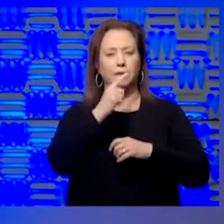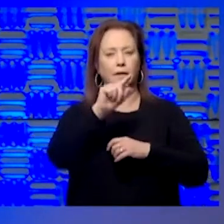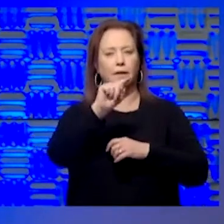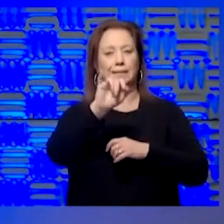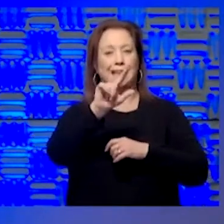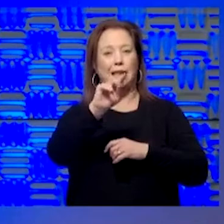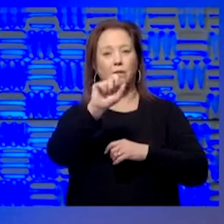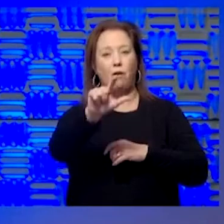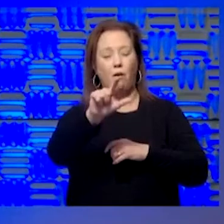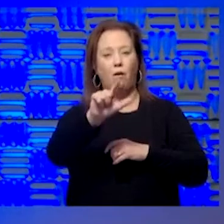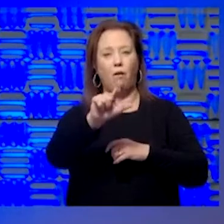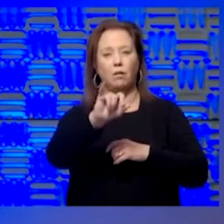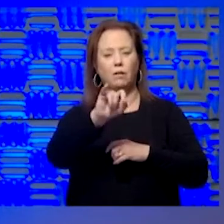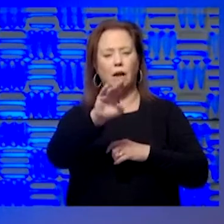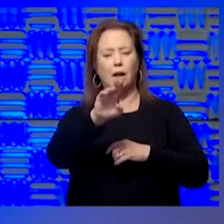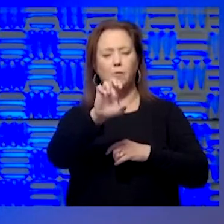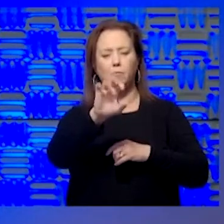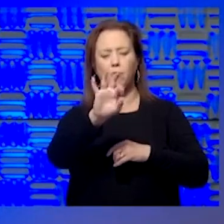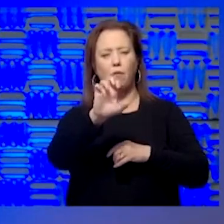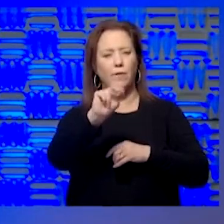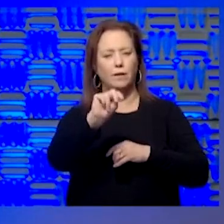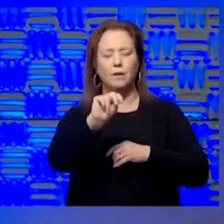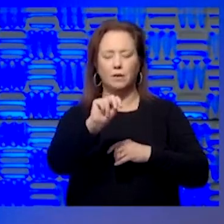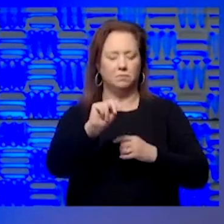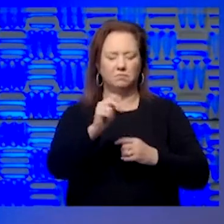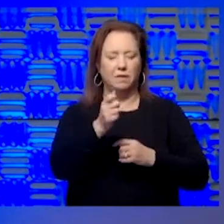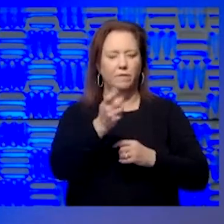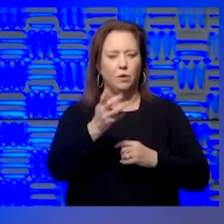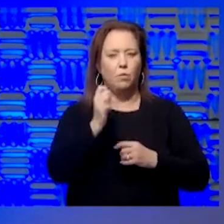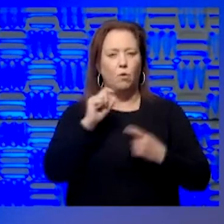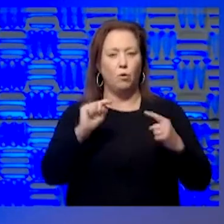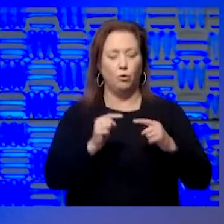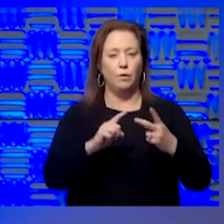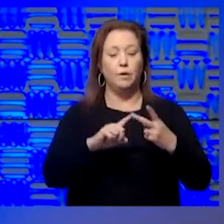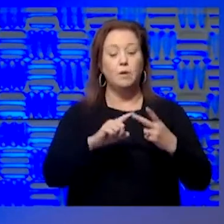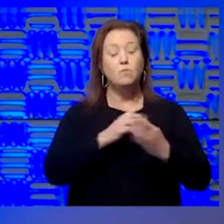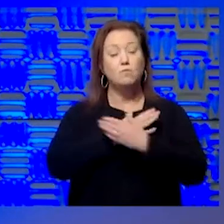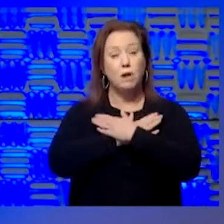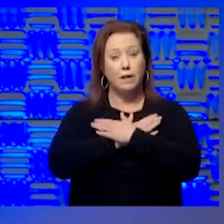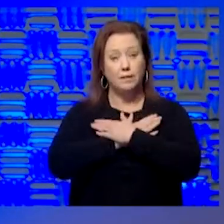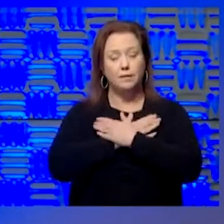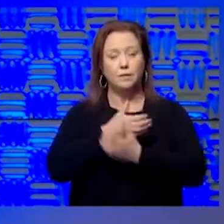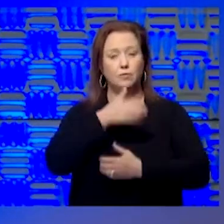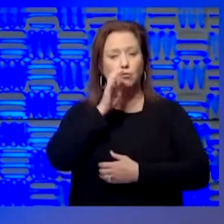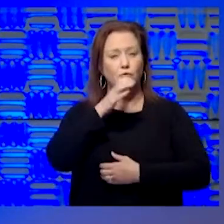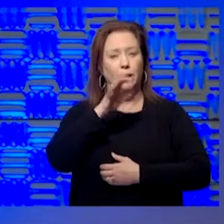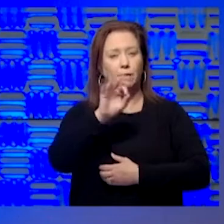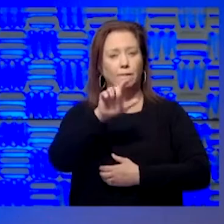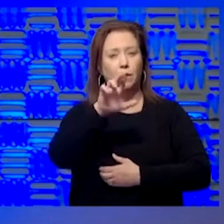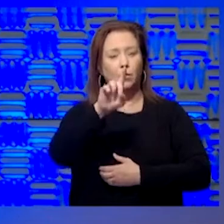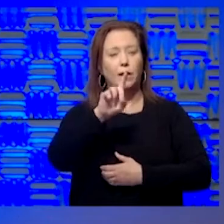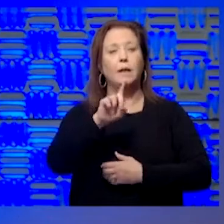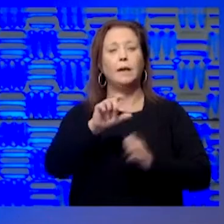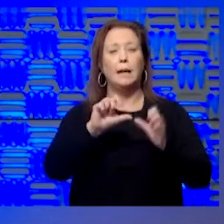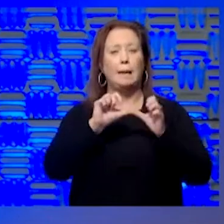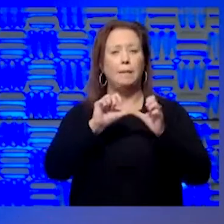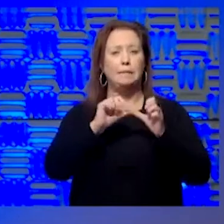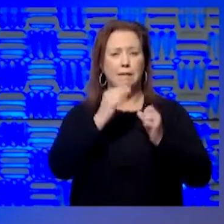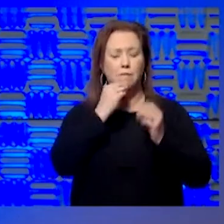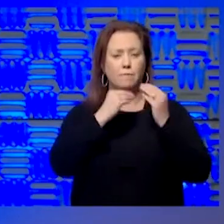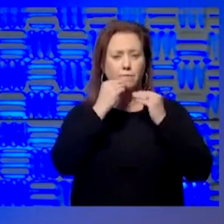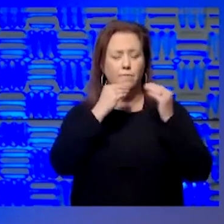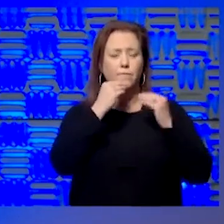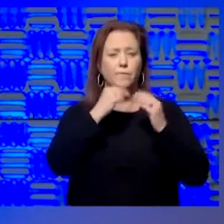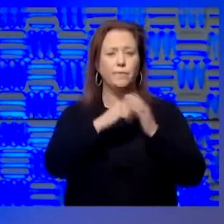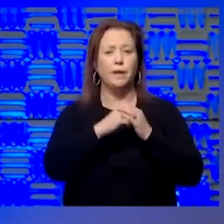A couple doses of ibuprofen is probably not going to hurt you. Rest and fluids and maintain your nutrition. Those are the